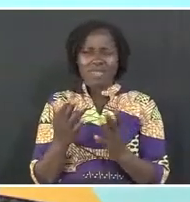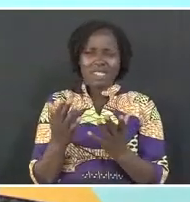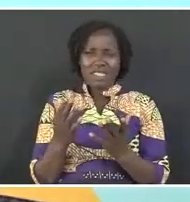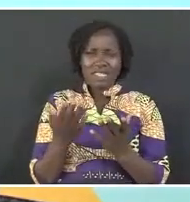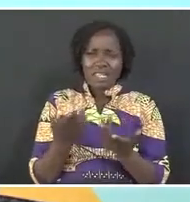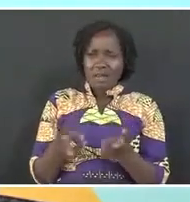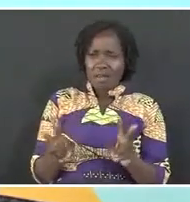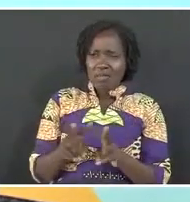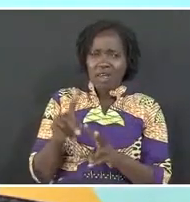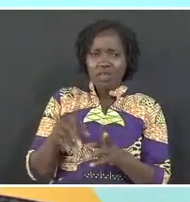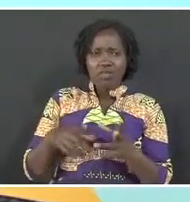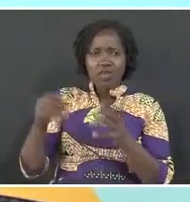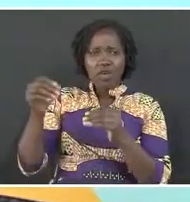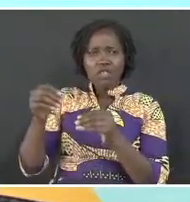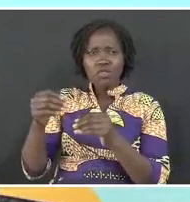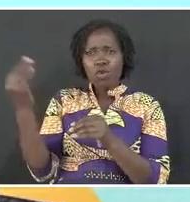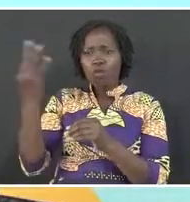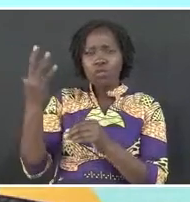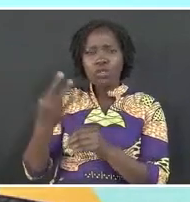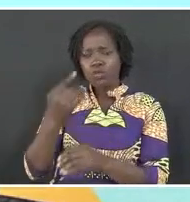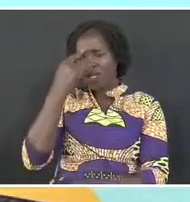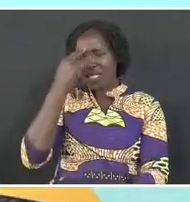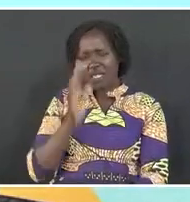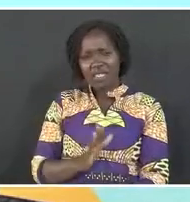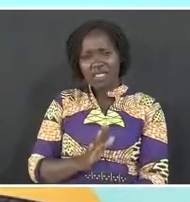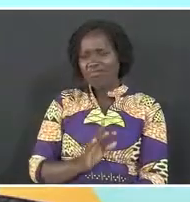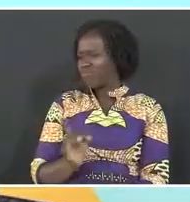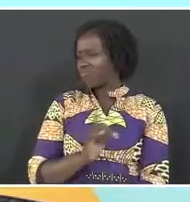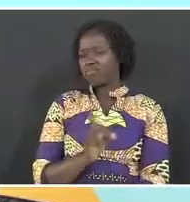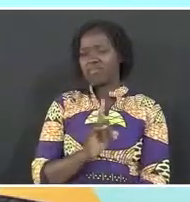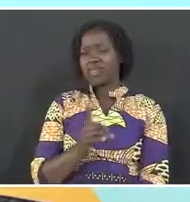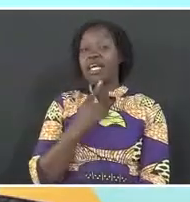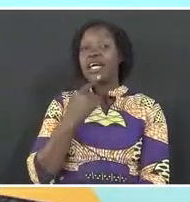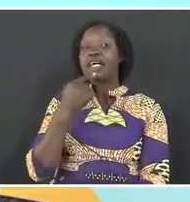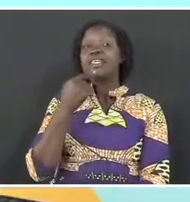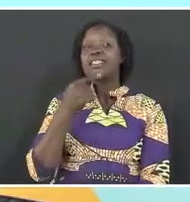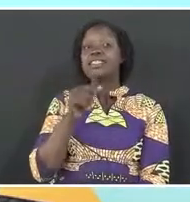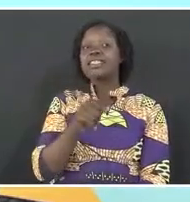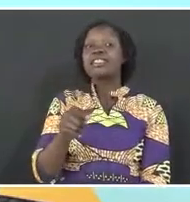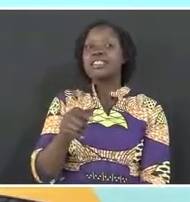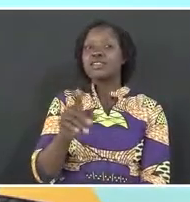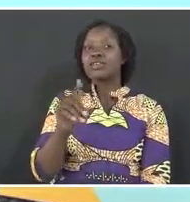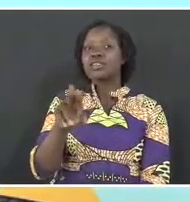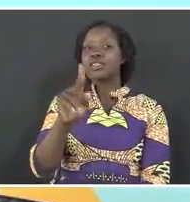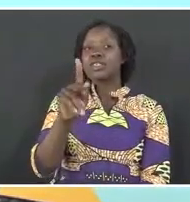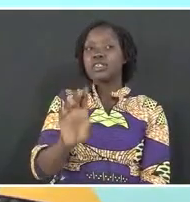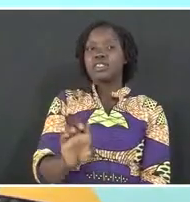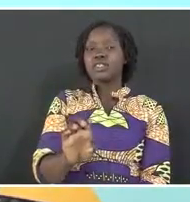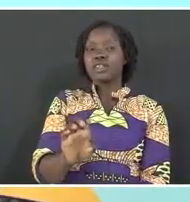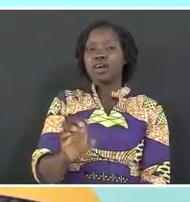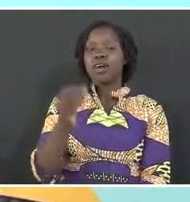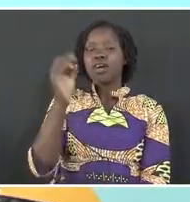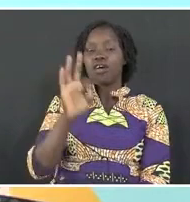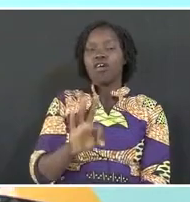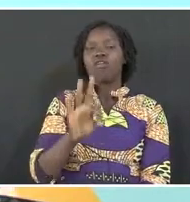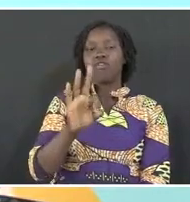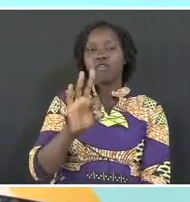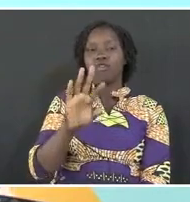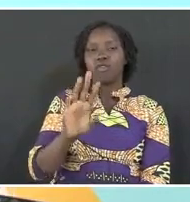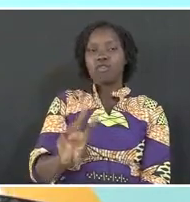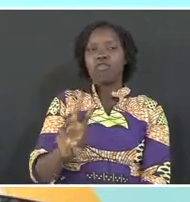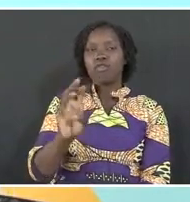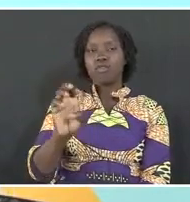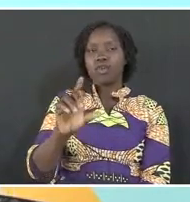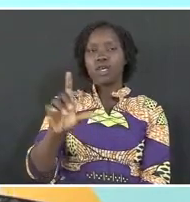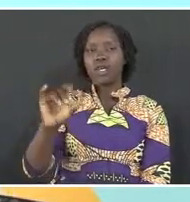the need of going to preach to the Hindus. And he said this to the Duke of Wellington. And